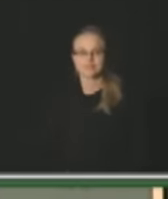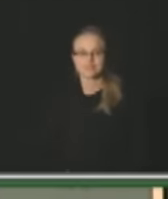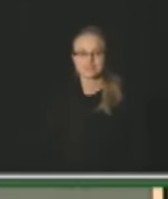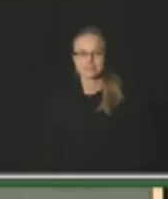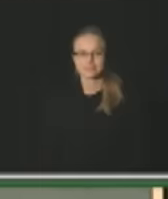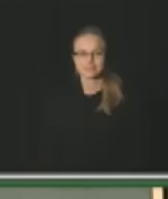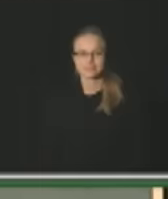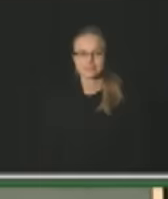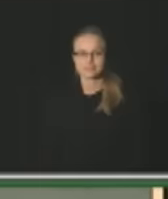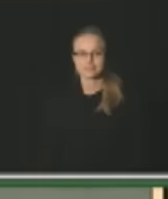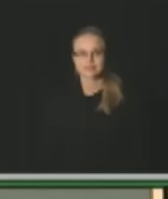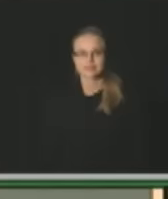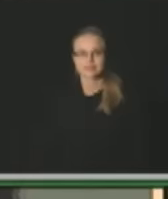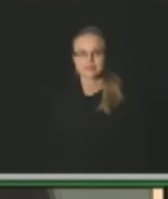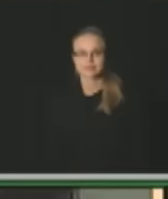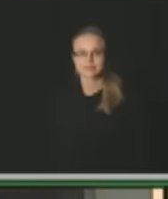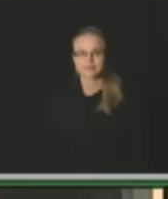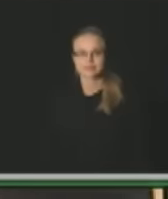Alicia Weber.